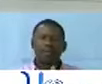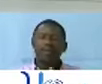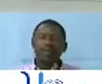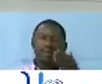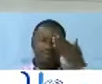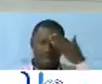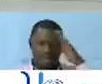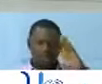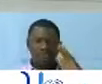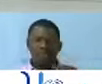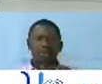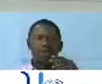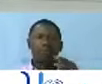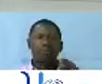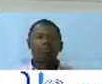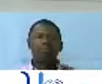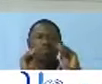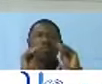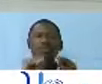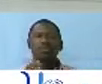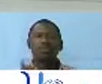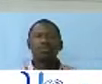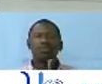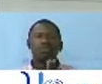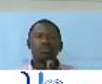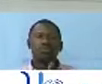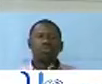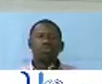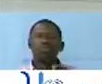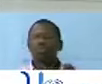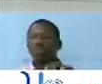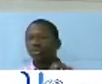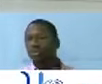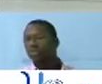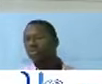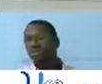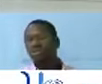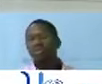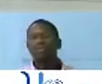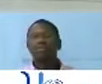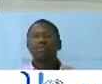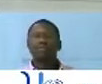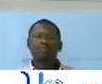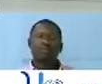and is promoting it through its true culture. And even